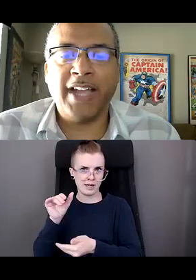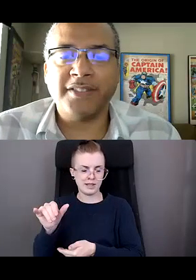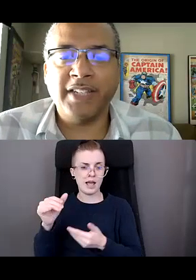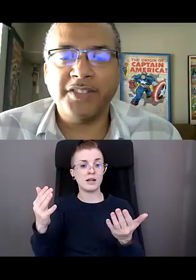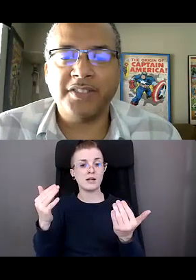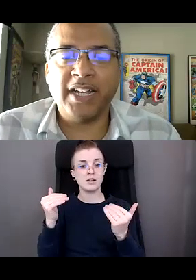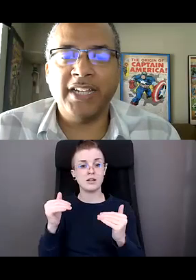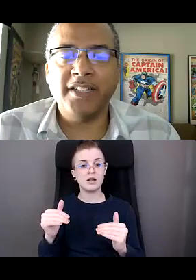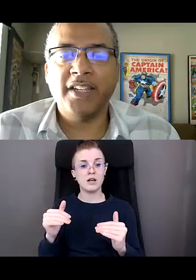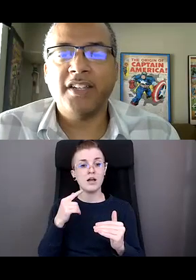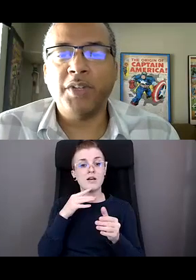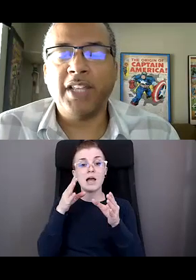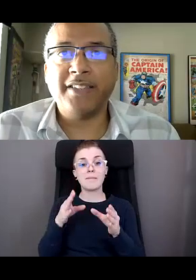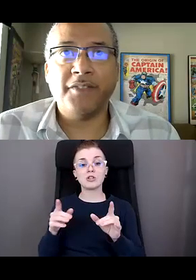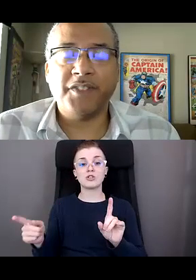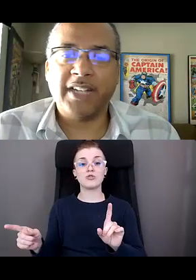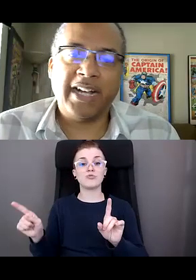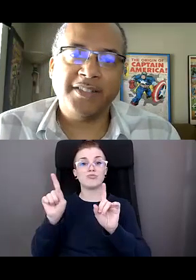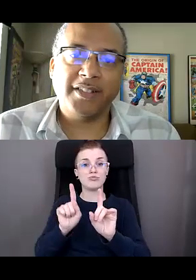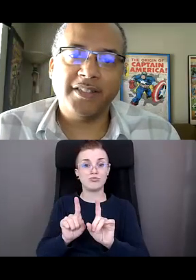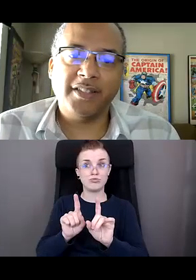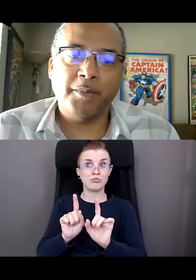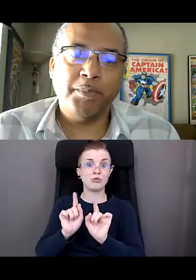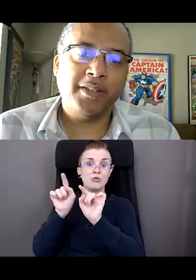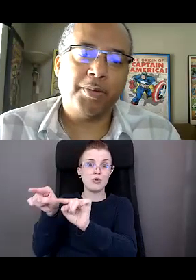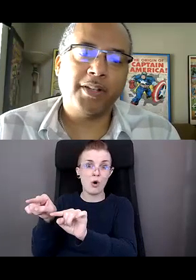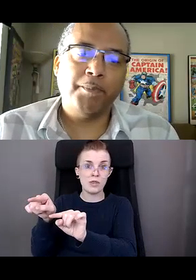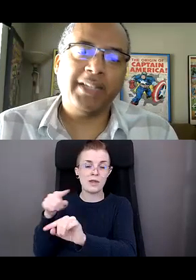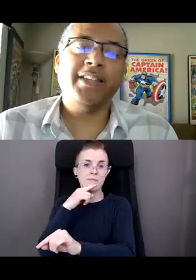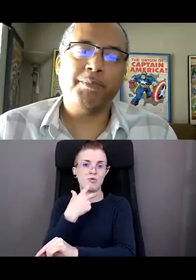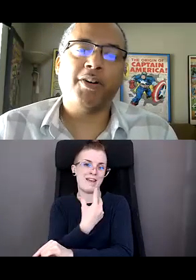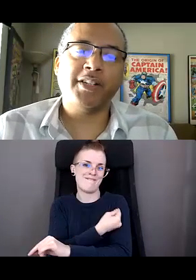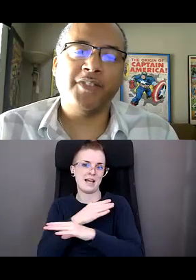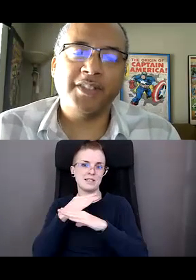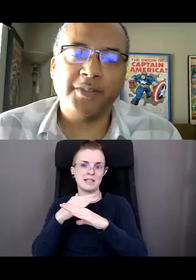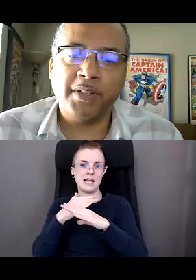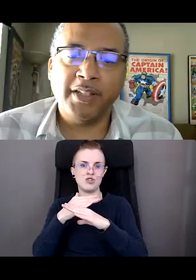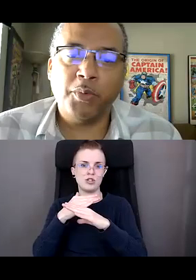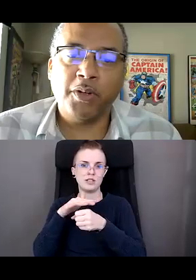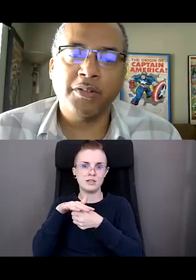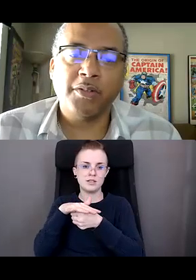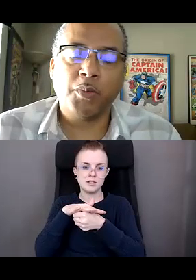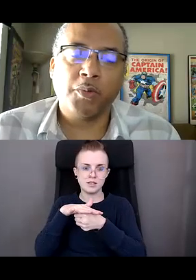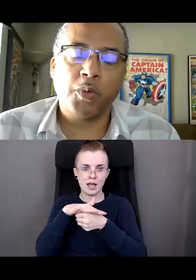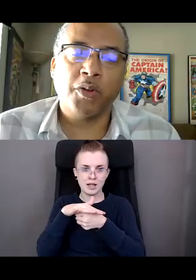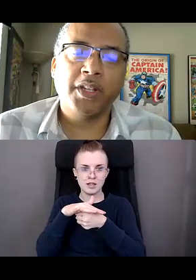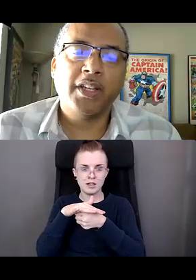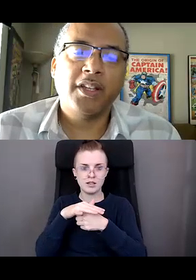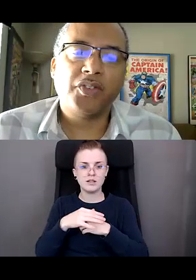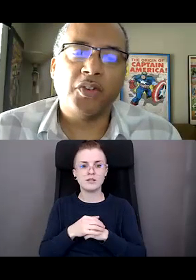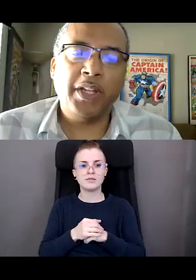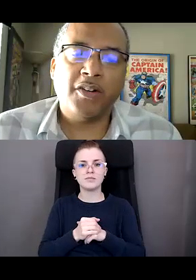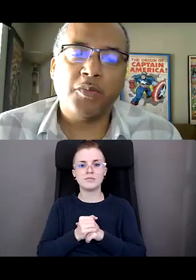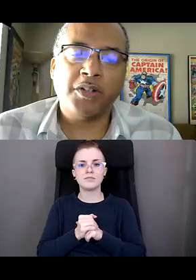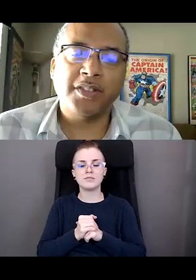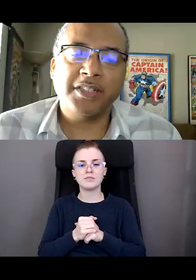to a vaccination site. We like to emphasize the ability part of the disability word.